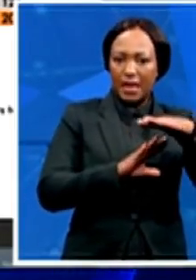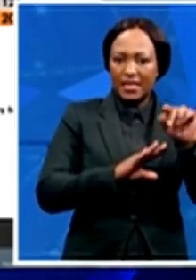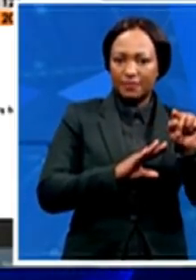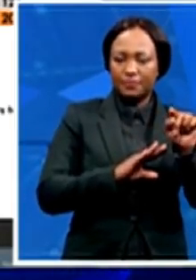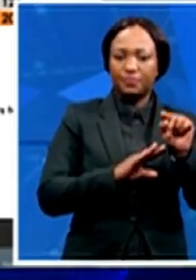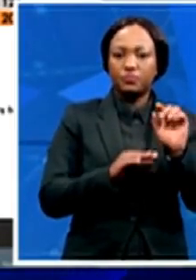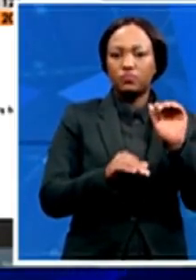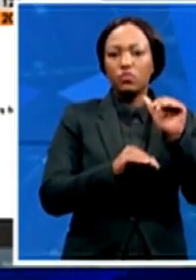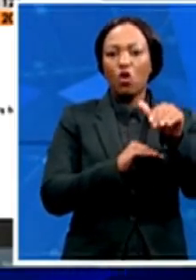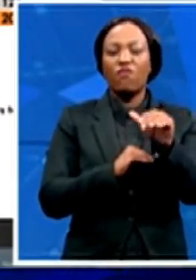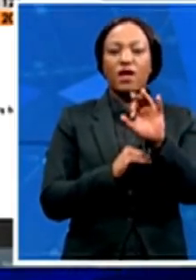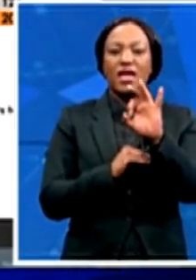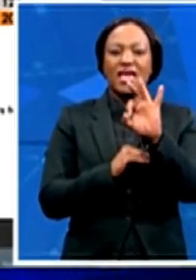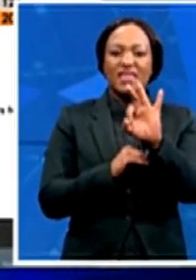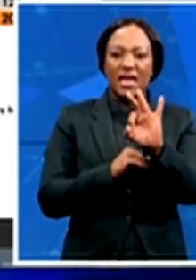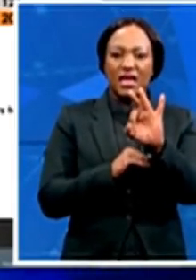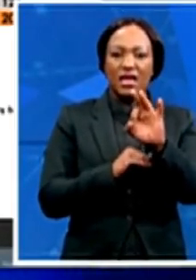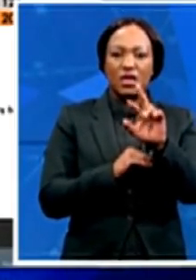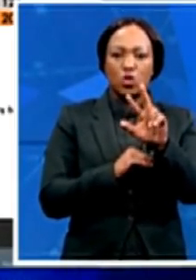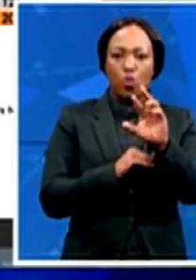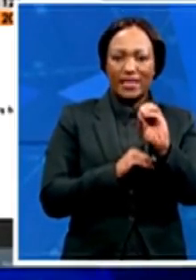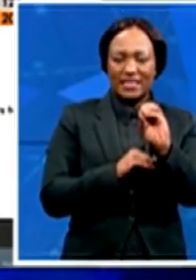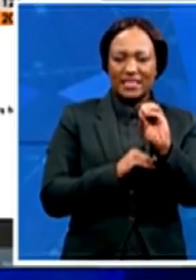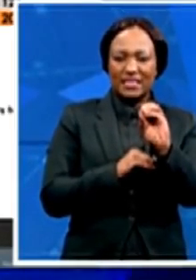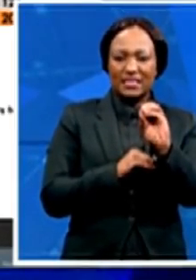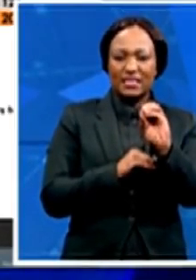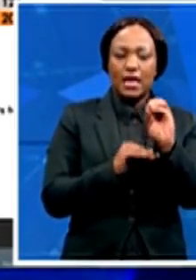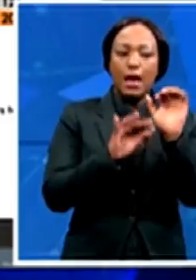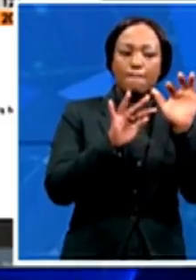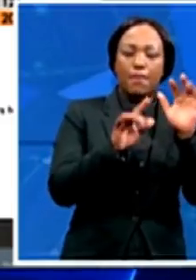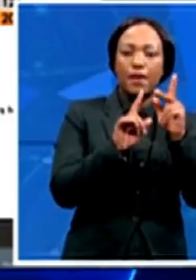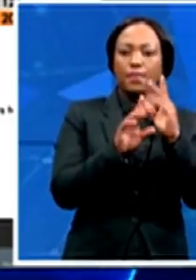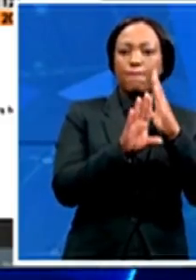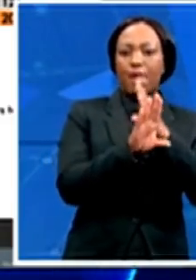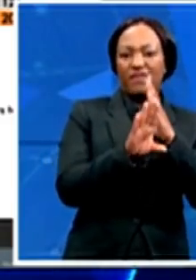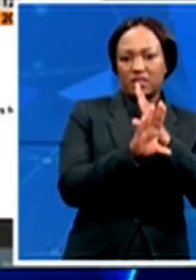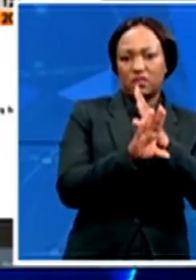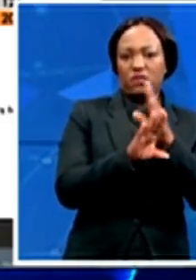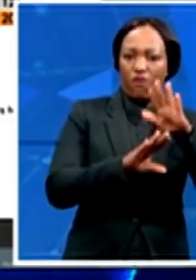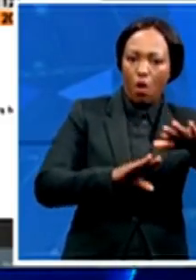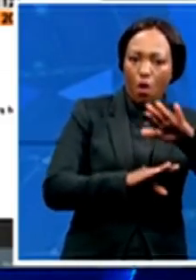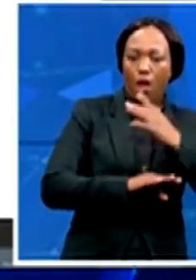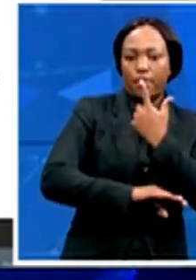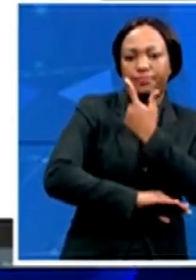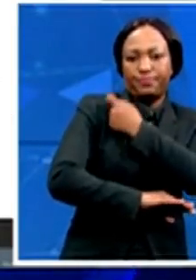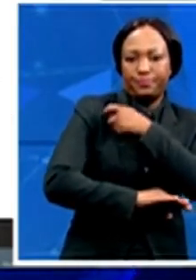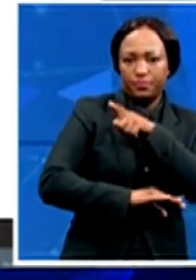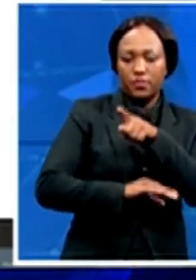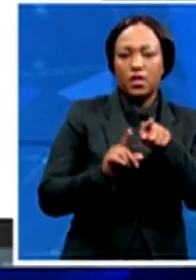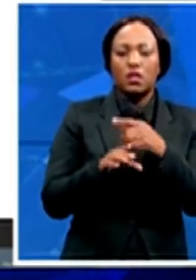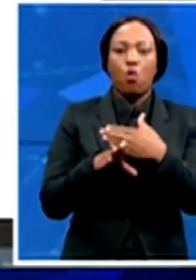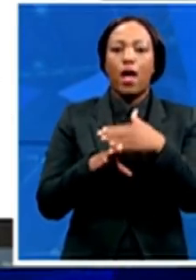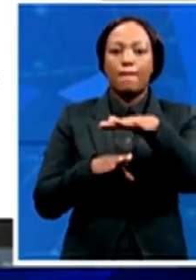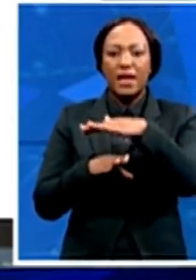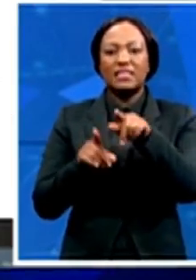320 active sites, public and private, in this province. And there's some workplace sites also being added into that. If you